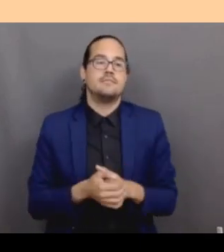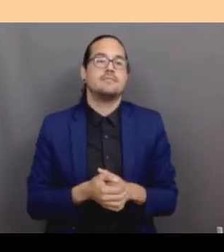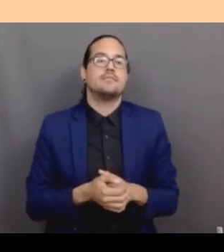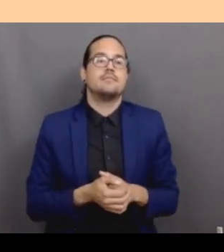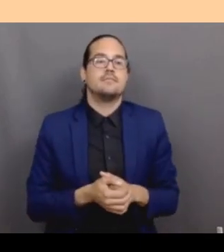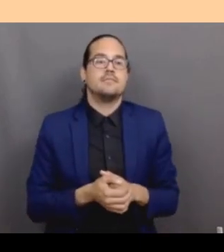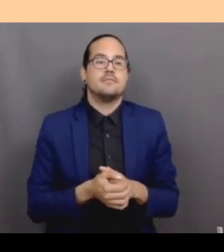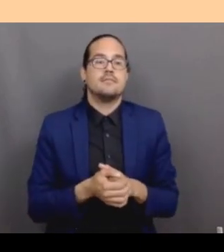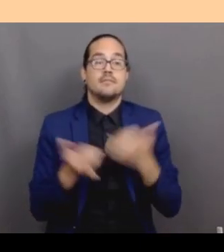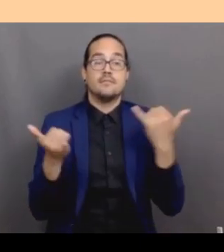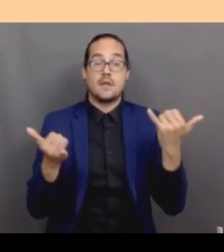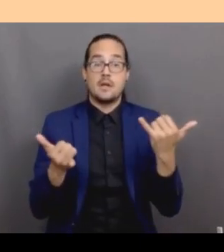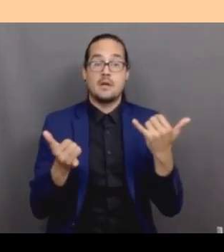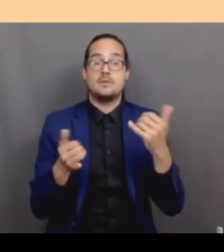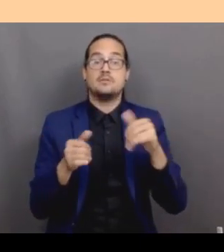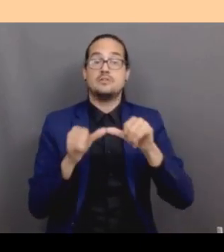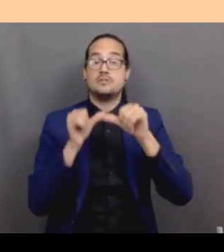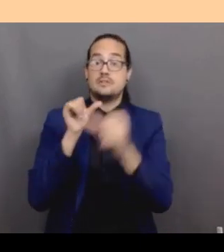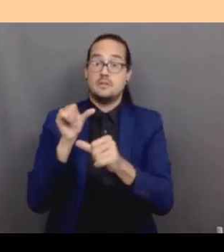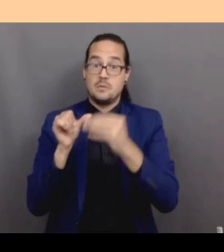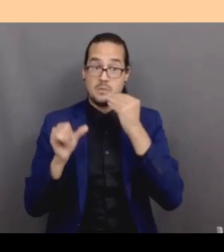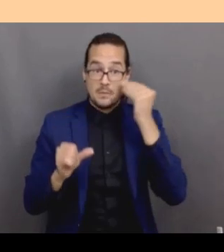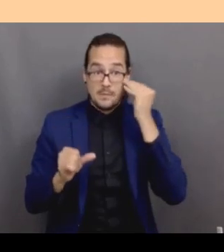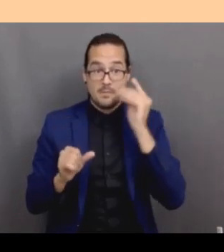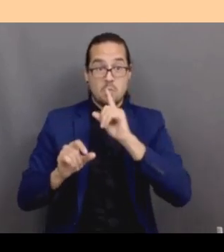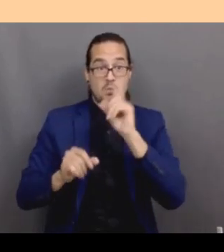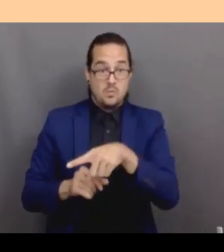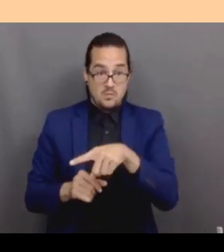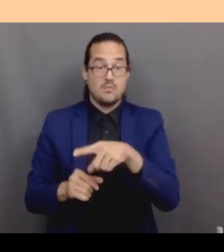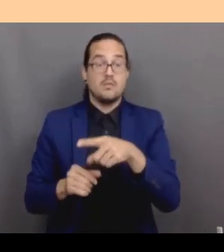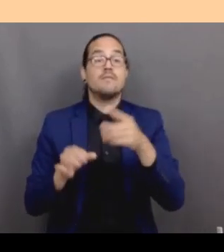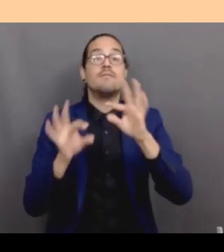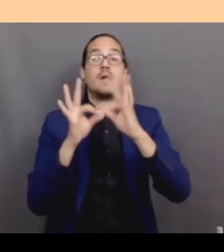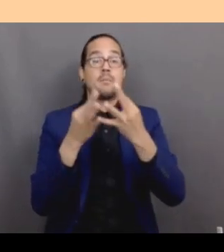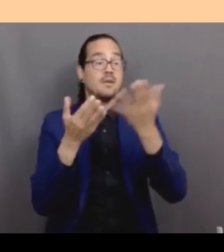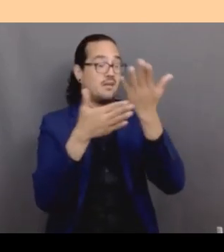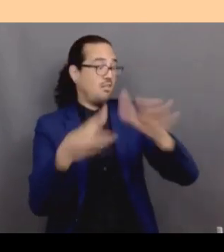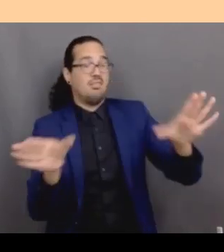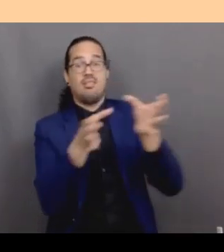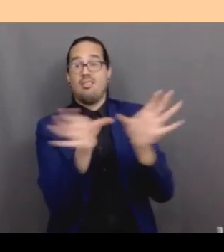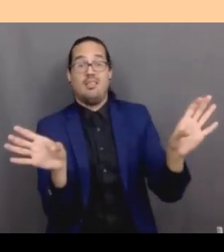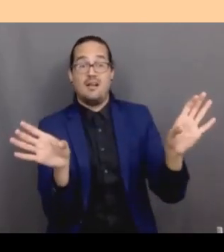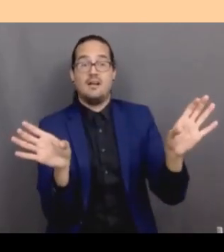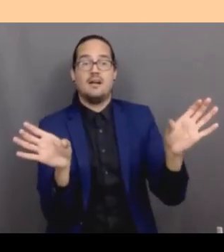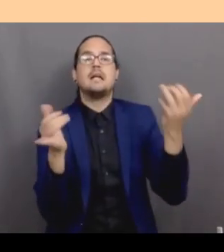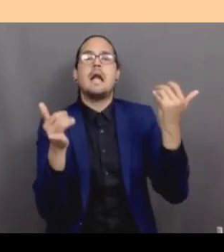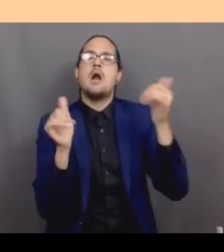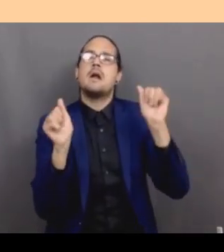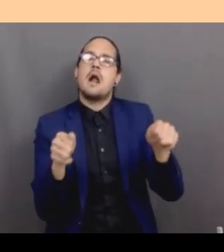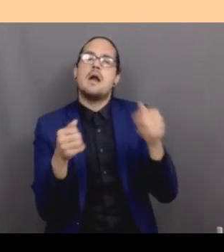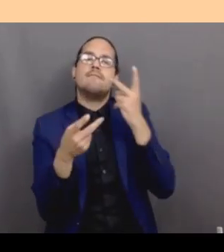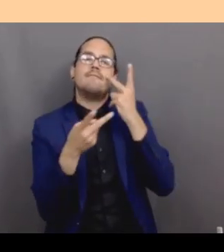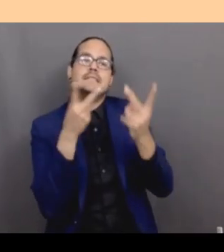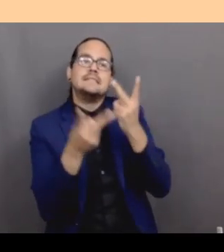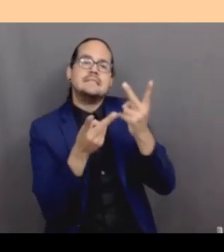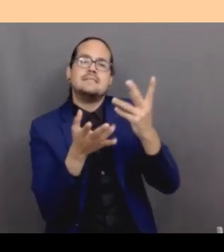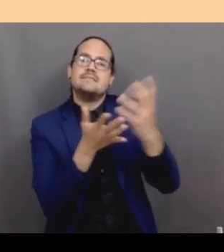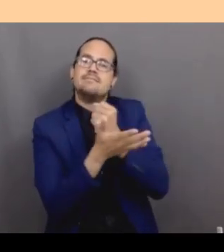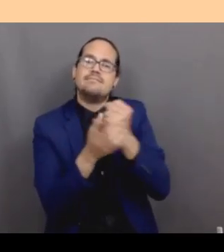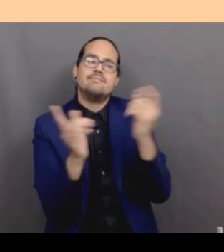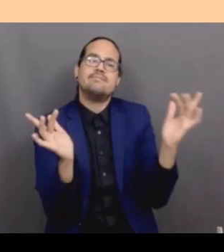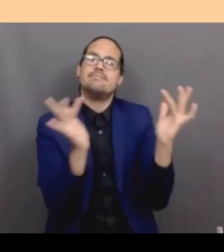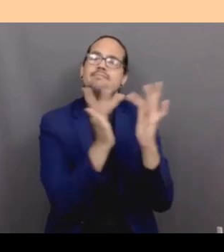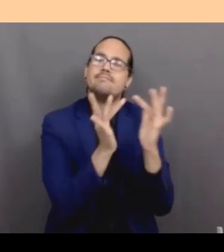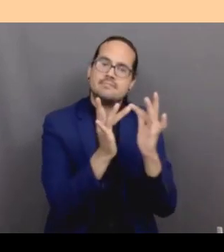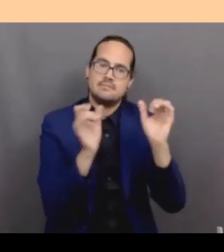families who have been separated continue to have visitation opportunities. Our employment and training team has